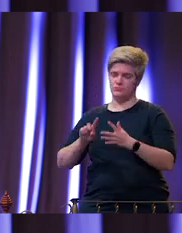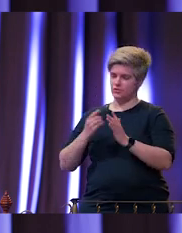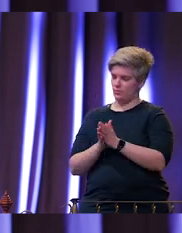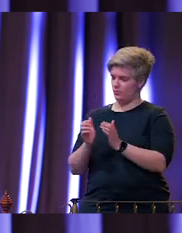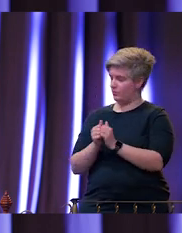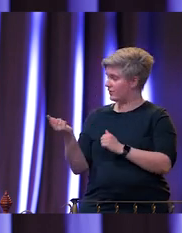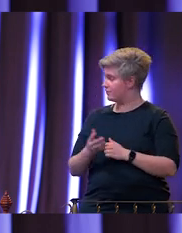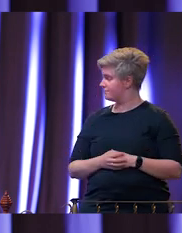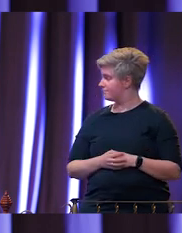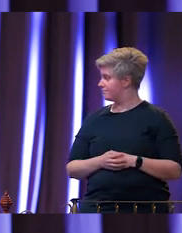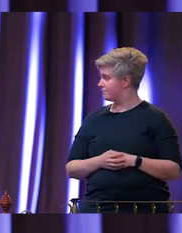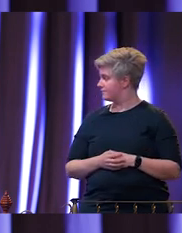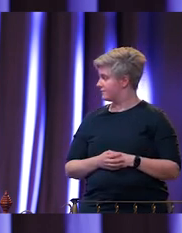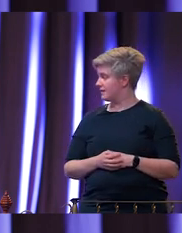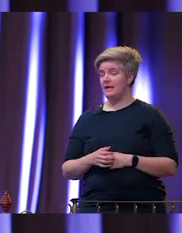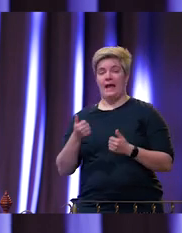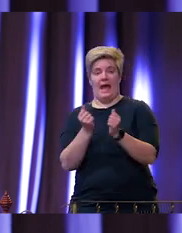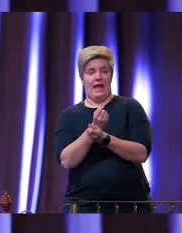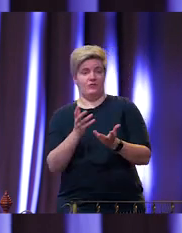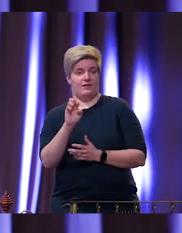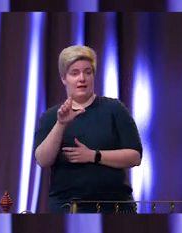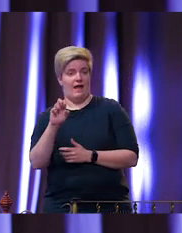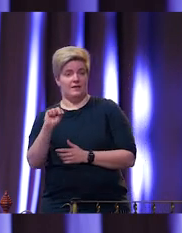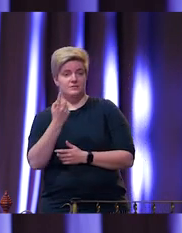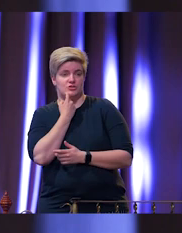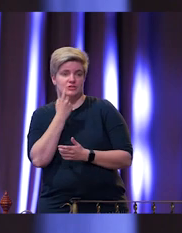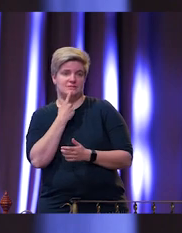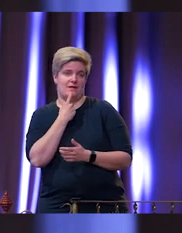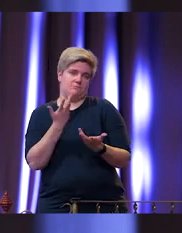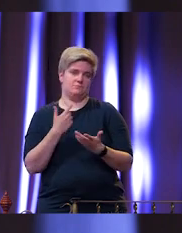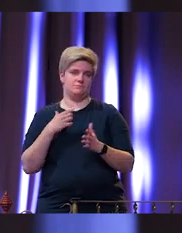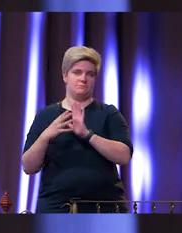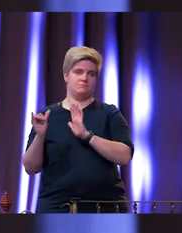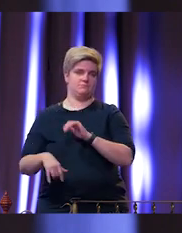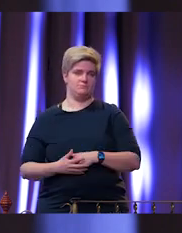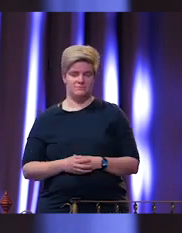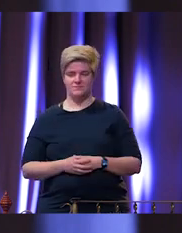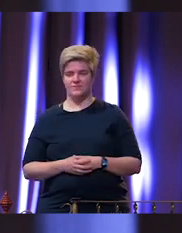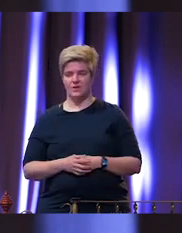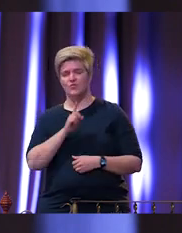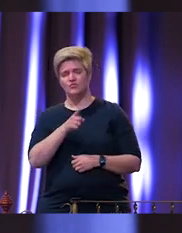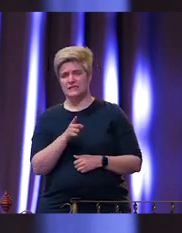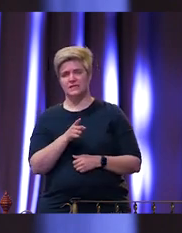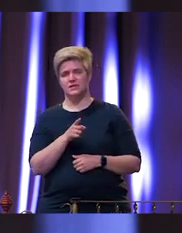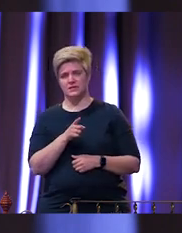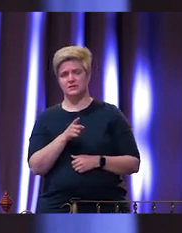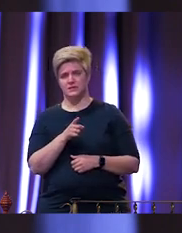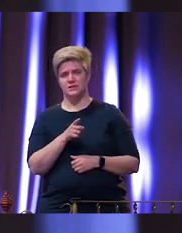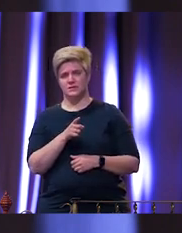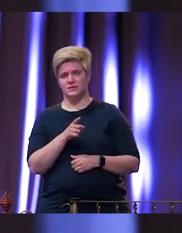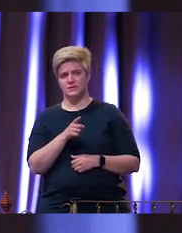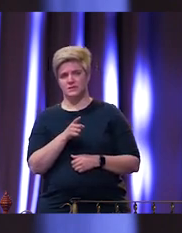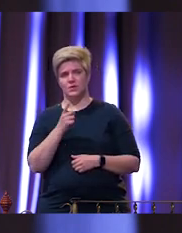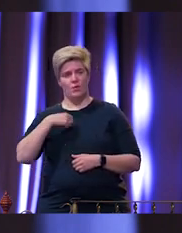You know, everything Ellen just said is probably what I'll echo. Really, at the end of the day, we know that y'all know what's